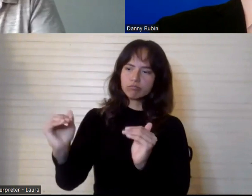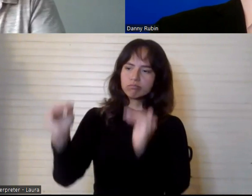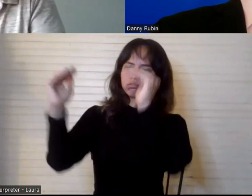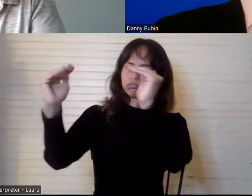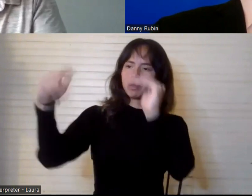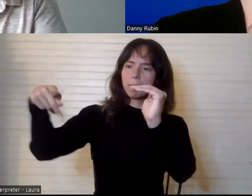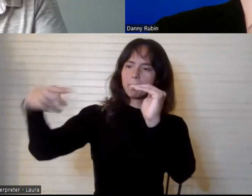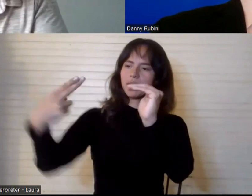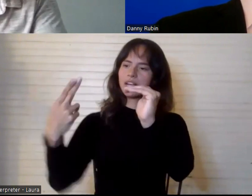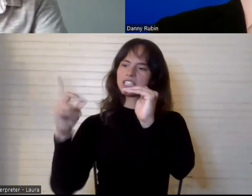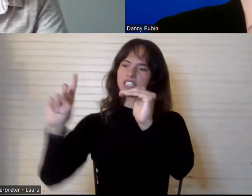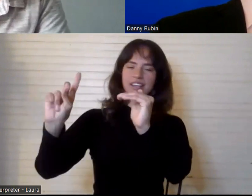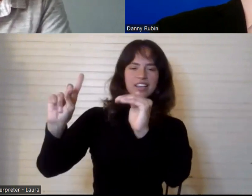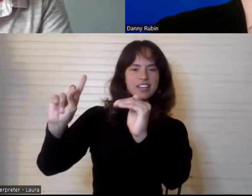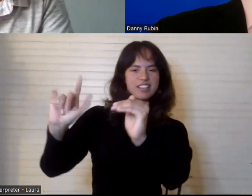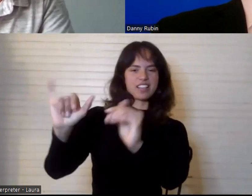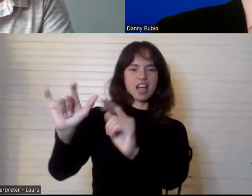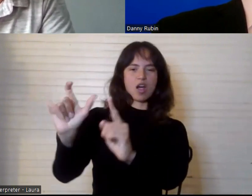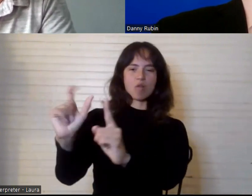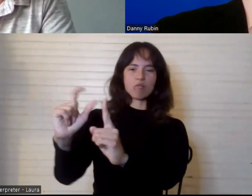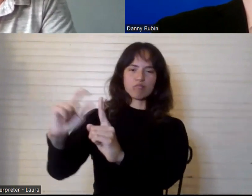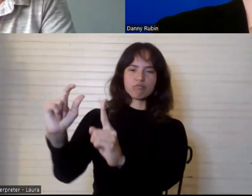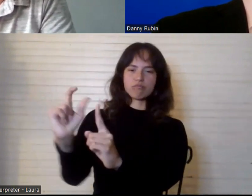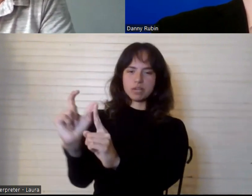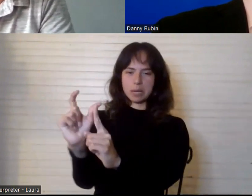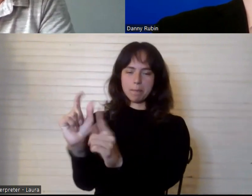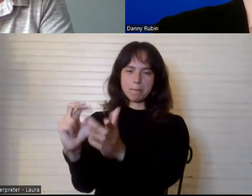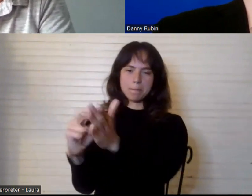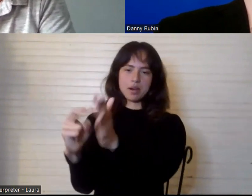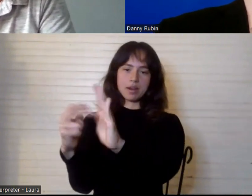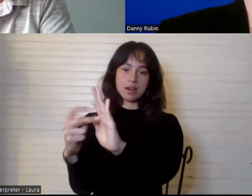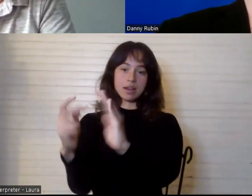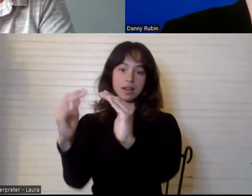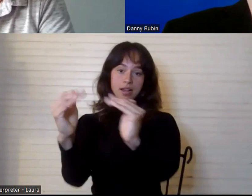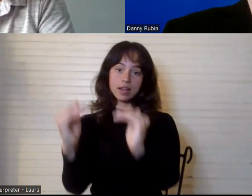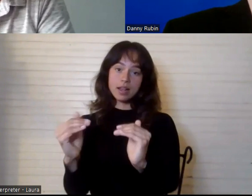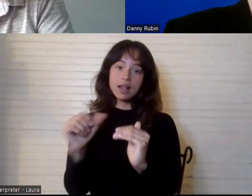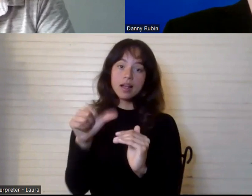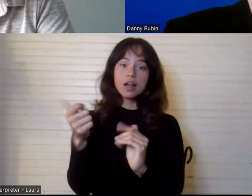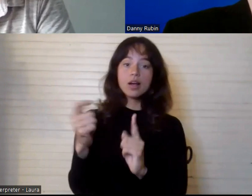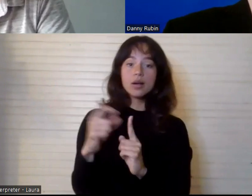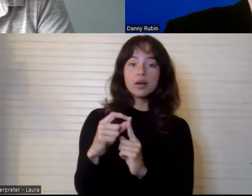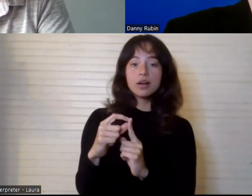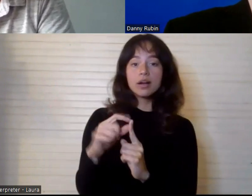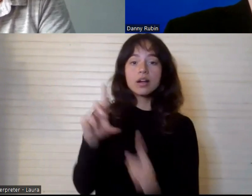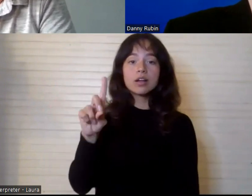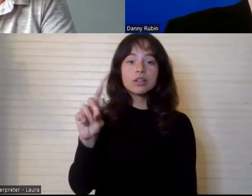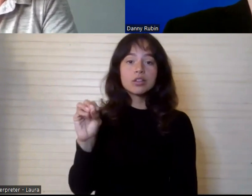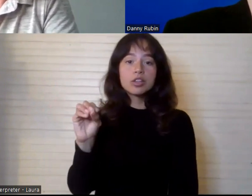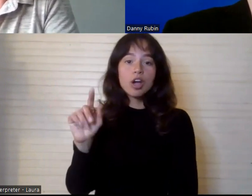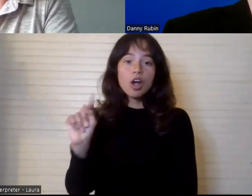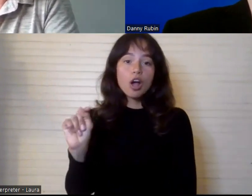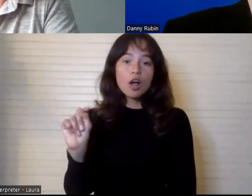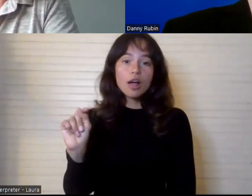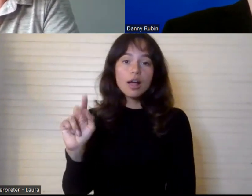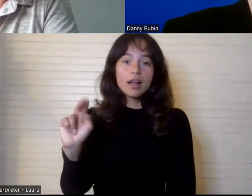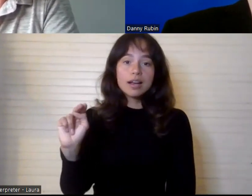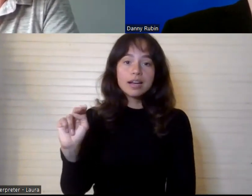The other primary scripting language is called .NET, otherwise known as ASP.NET.